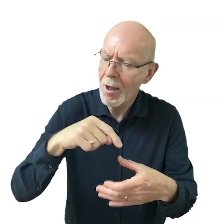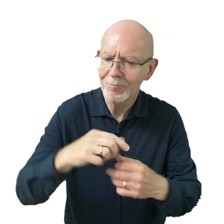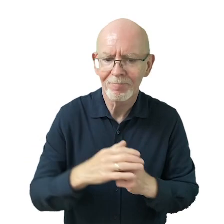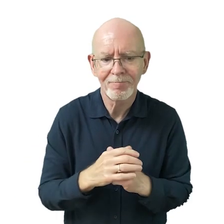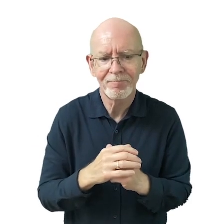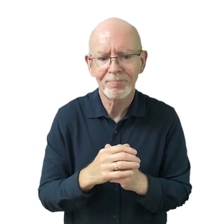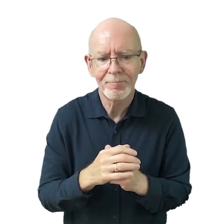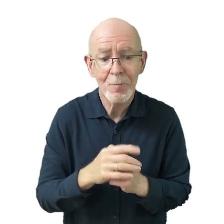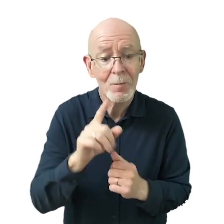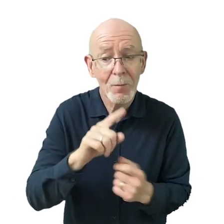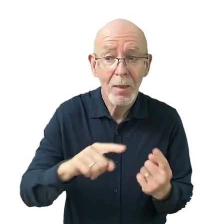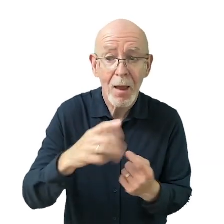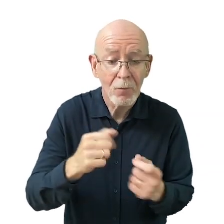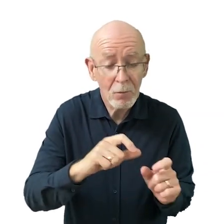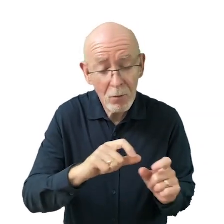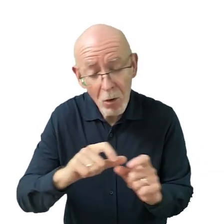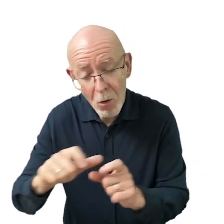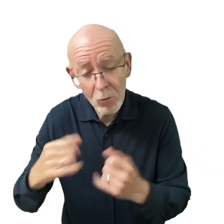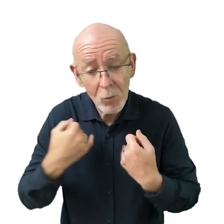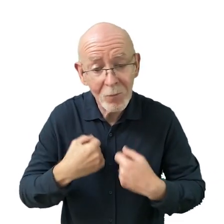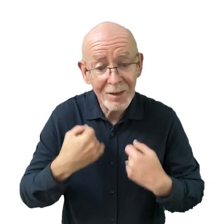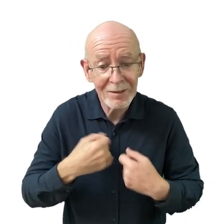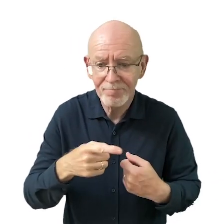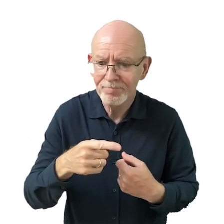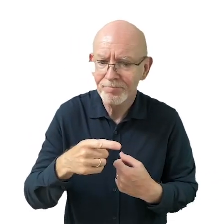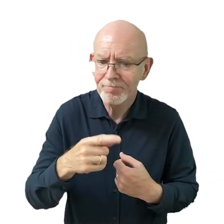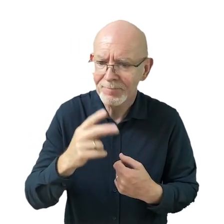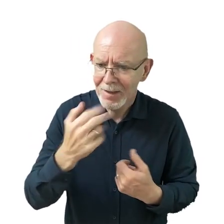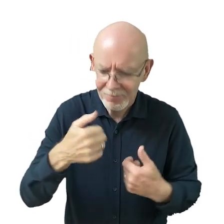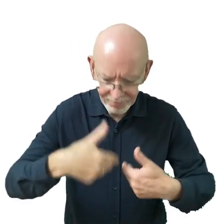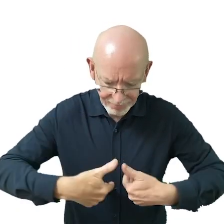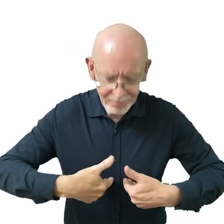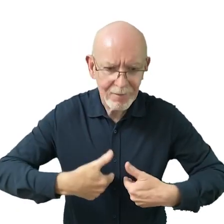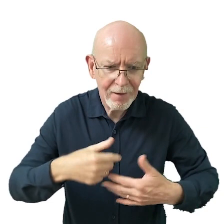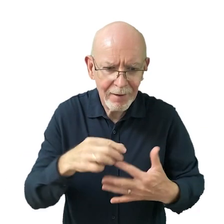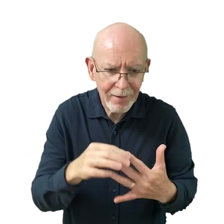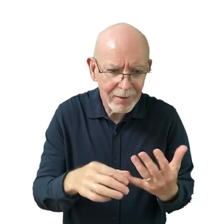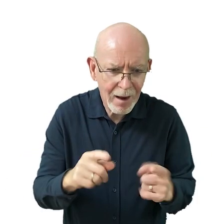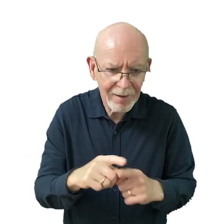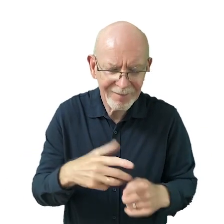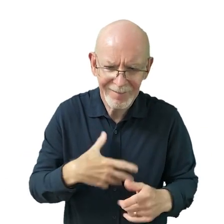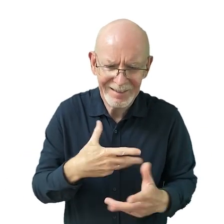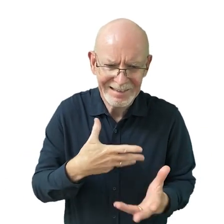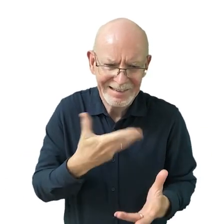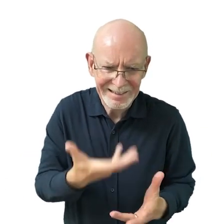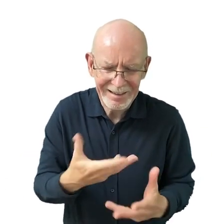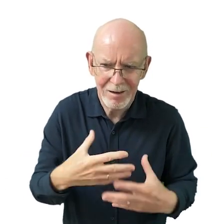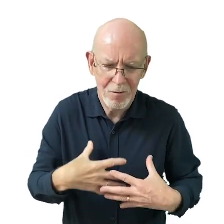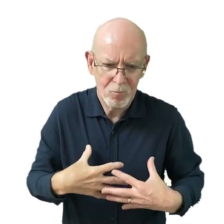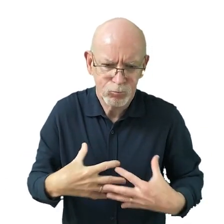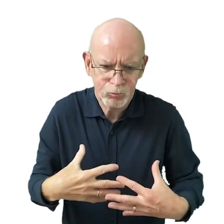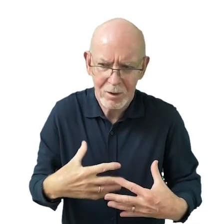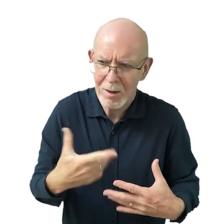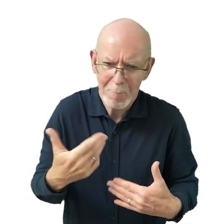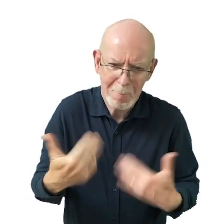content. People with long COVID commonly experience gut symptoms such as feeling sick, bloating,